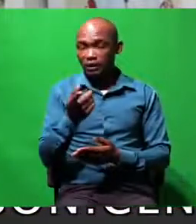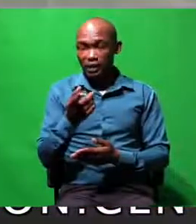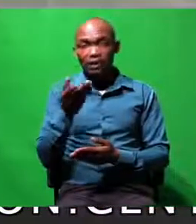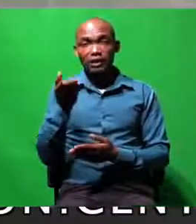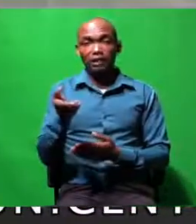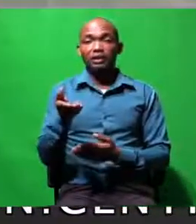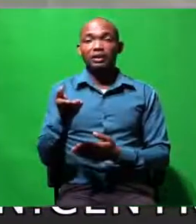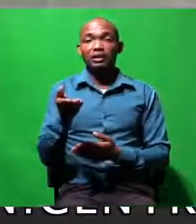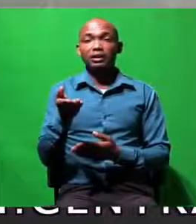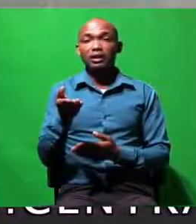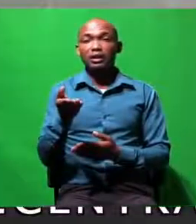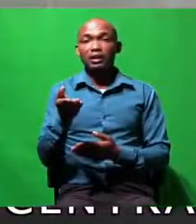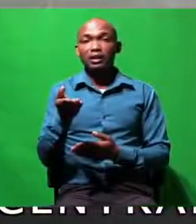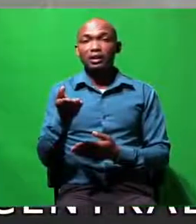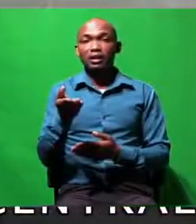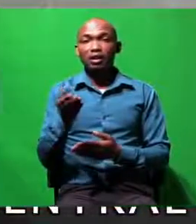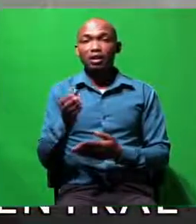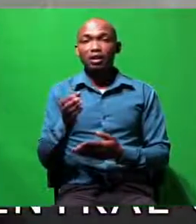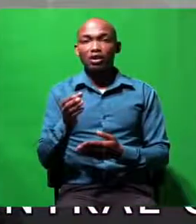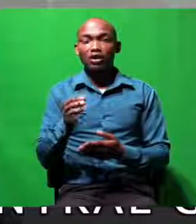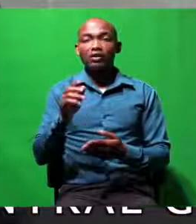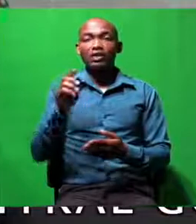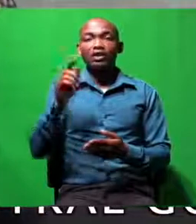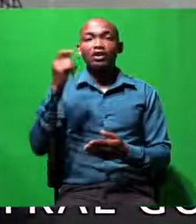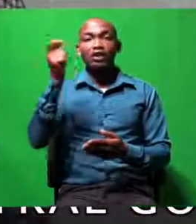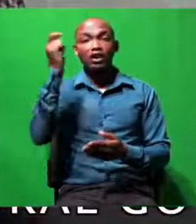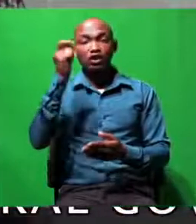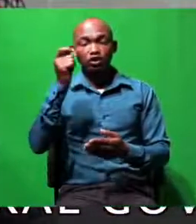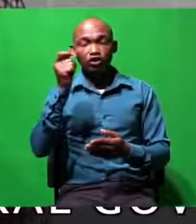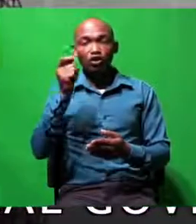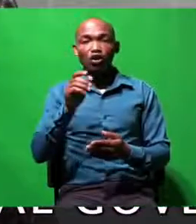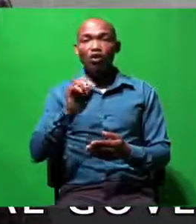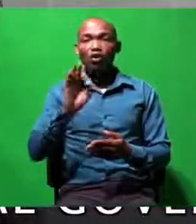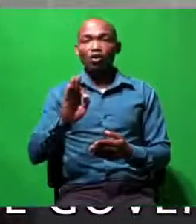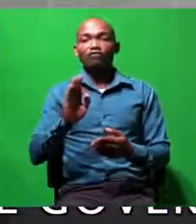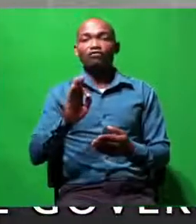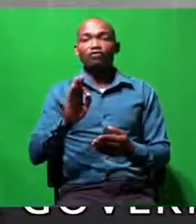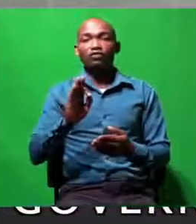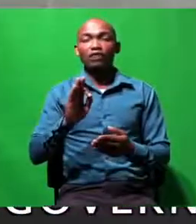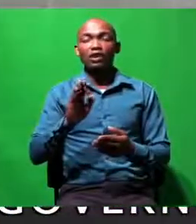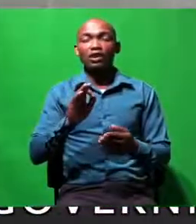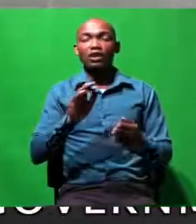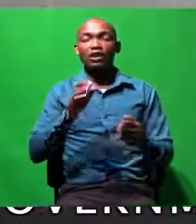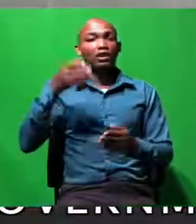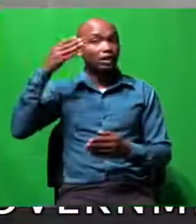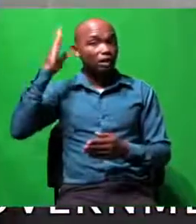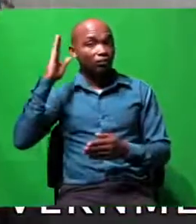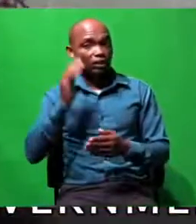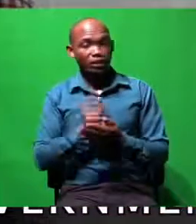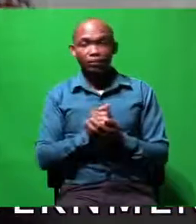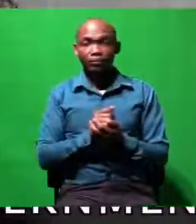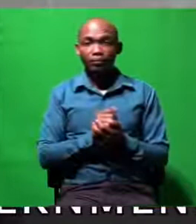is the national or the central government. Is the national or the central government or the national government.